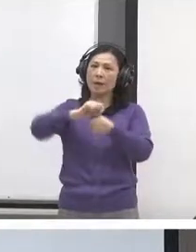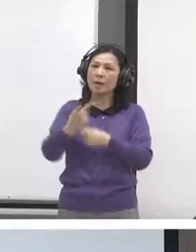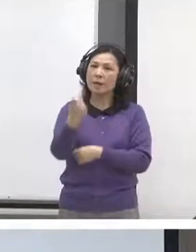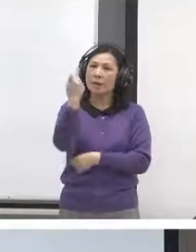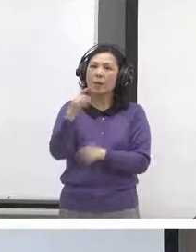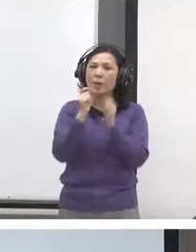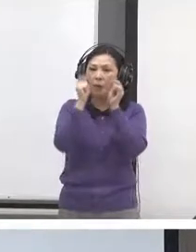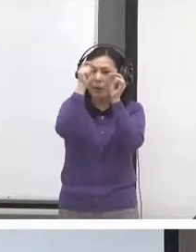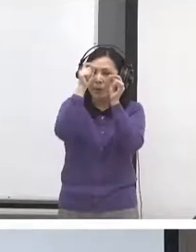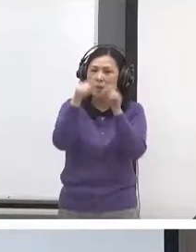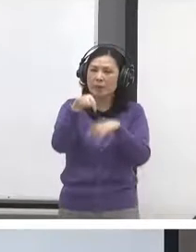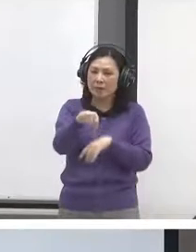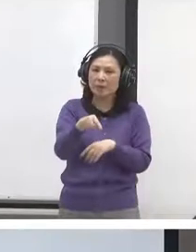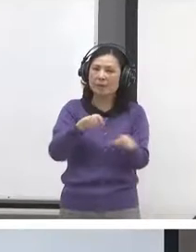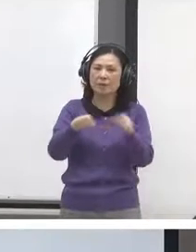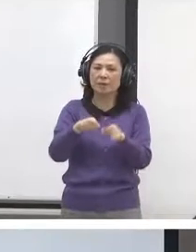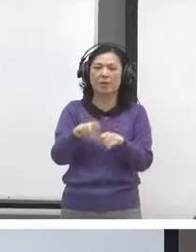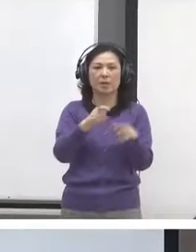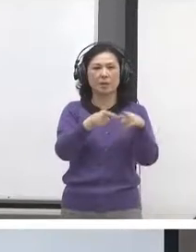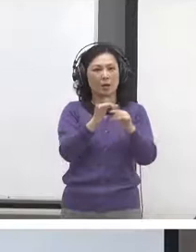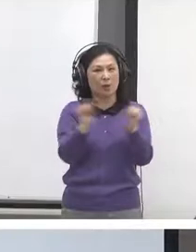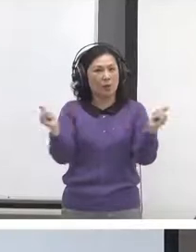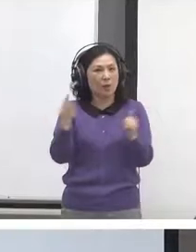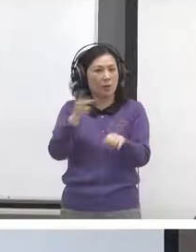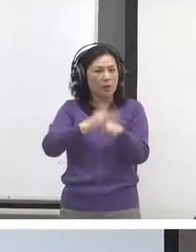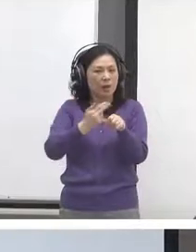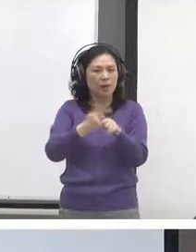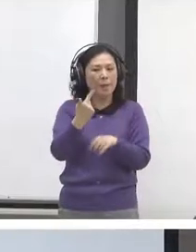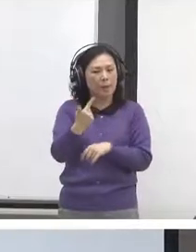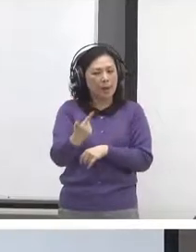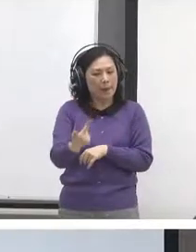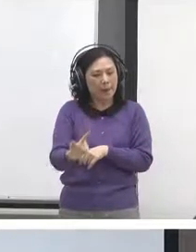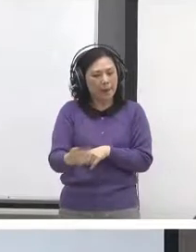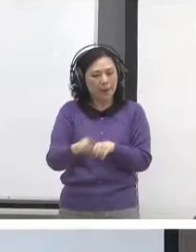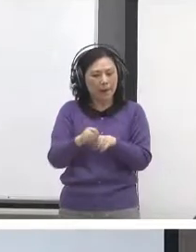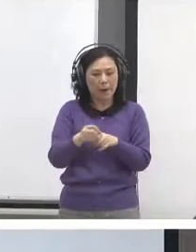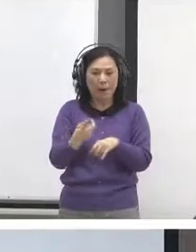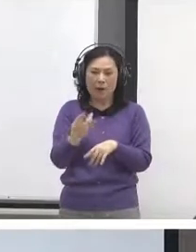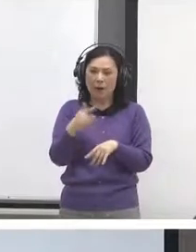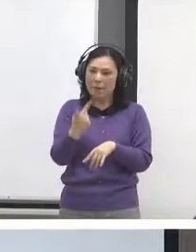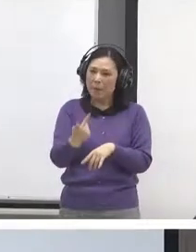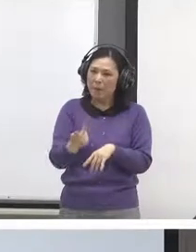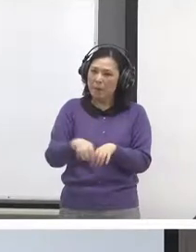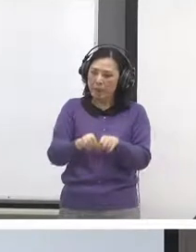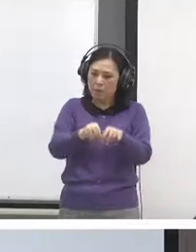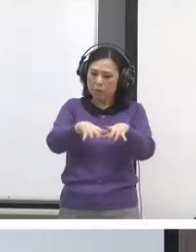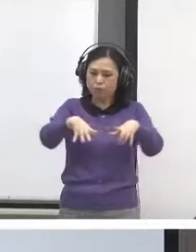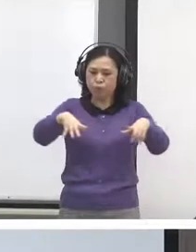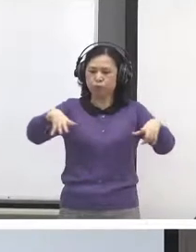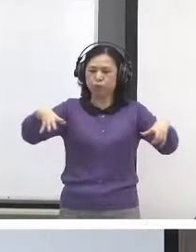slow and deliberate, partnering with other organizations to create a meaningful impact in the city.